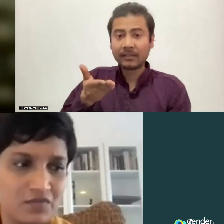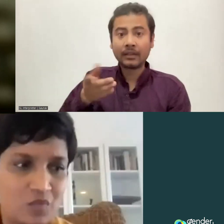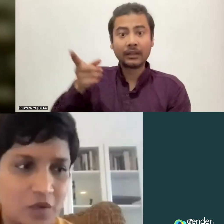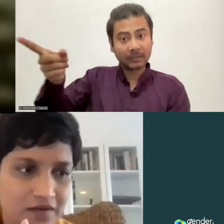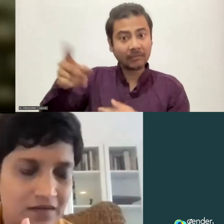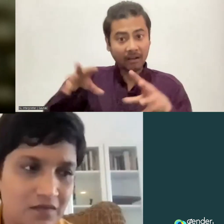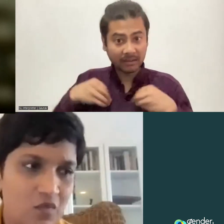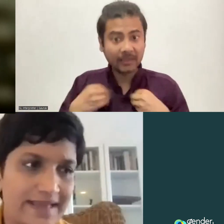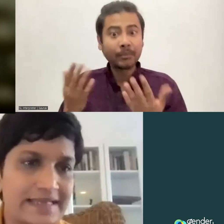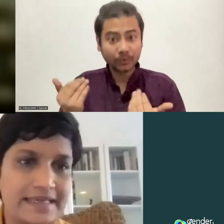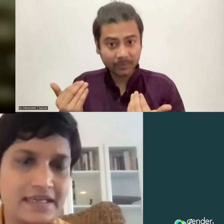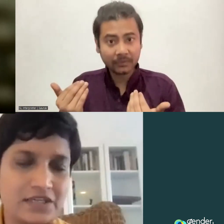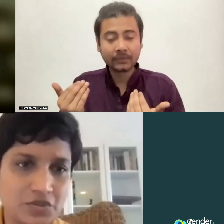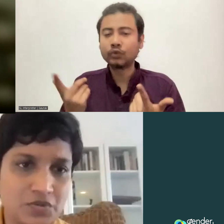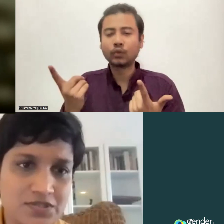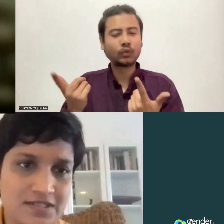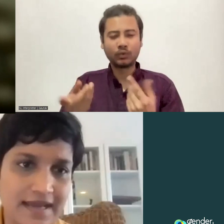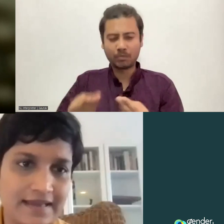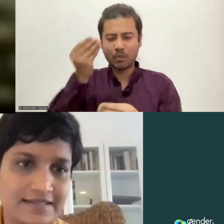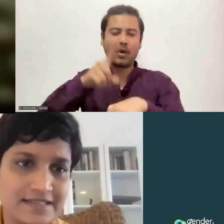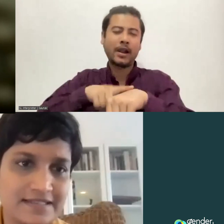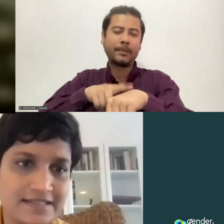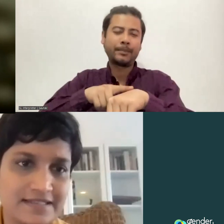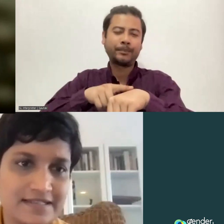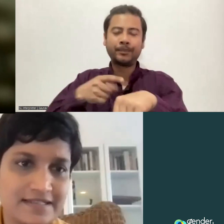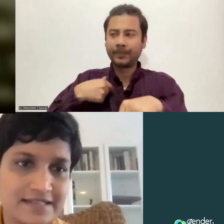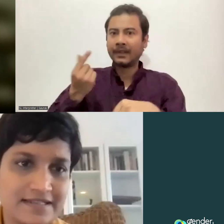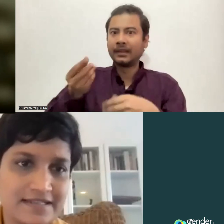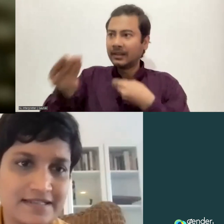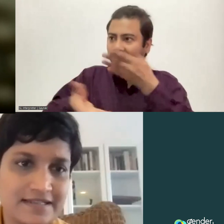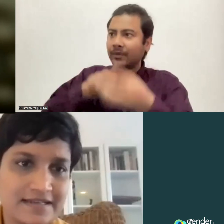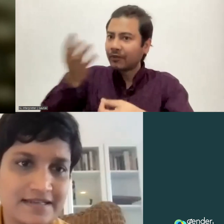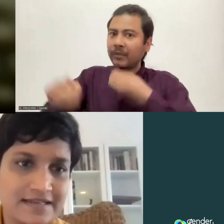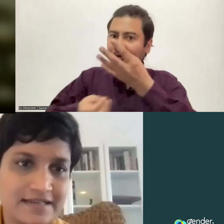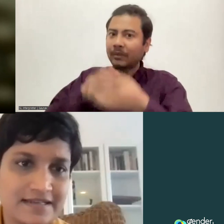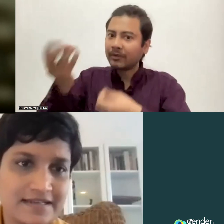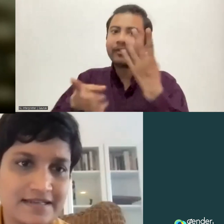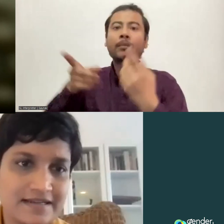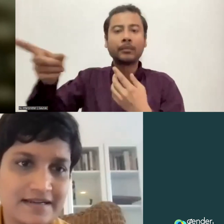even more widely used and